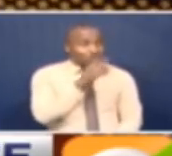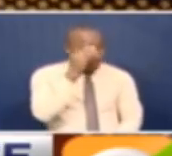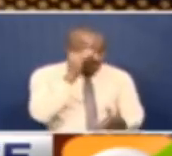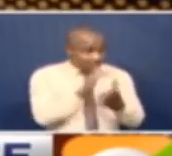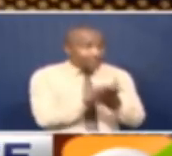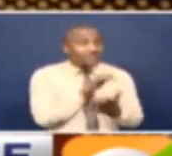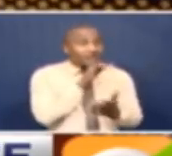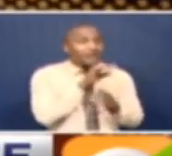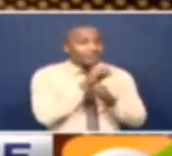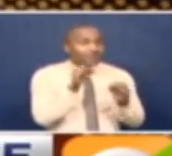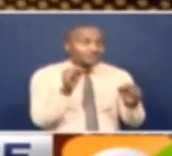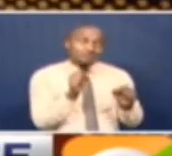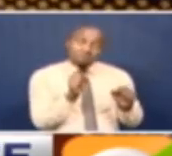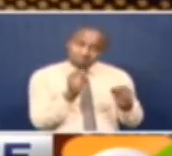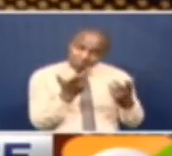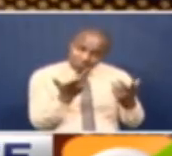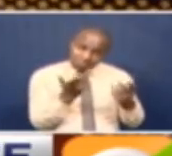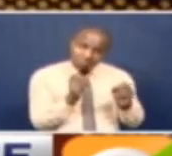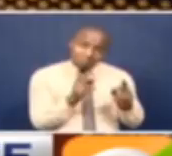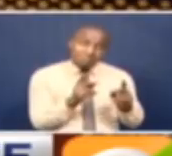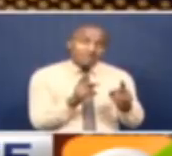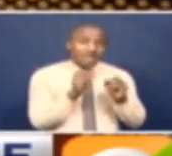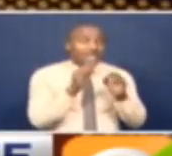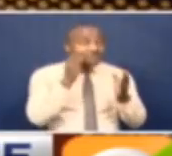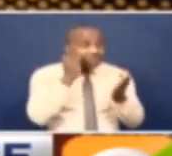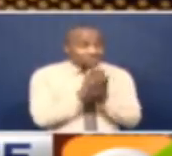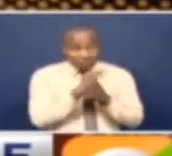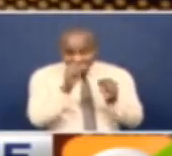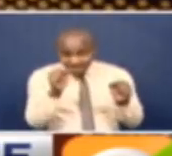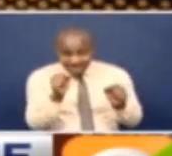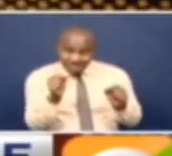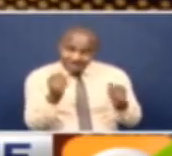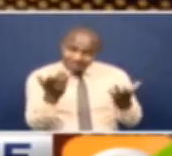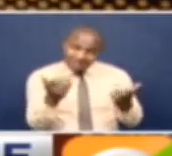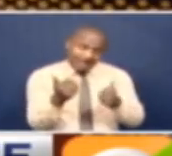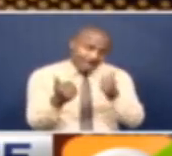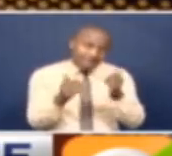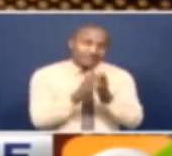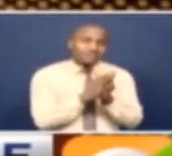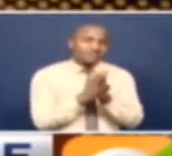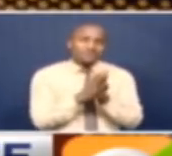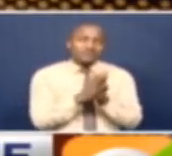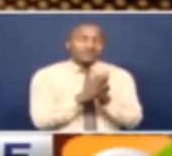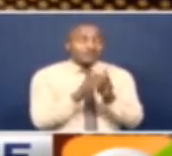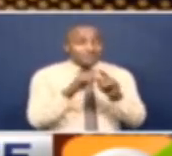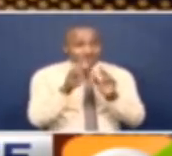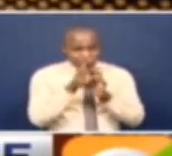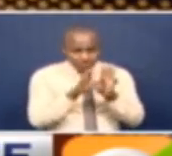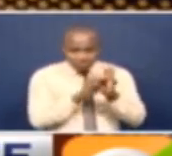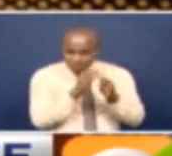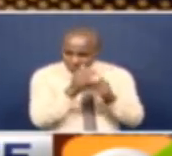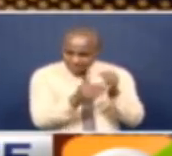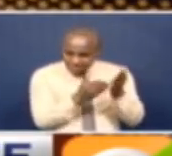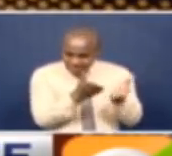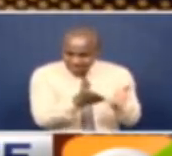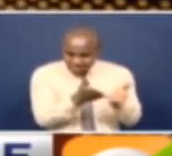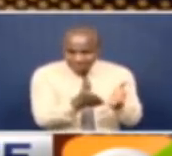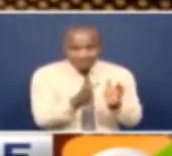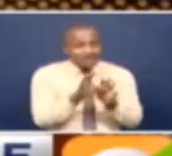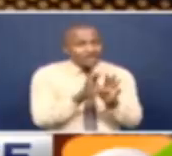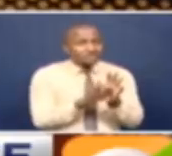president is one thing. Whether he actually is another thing altogether. The constitutional processes in this country are